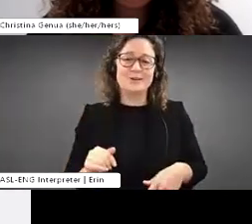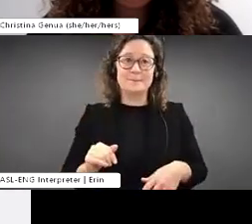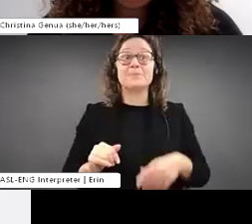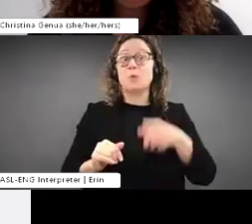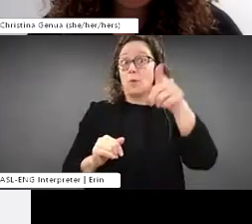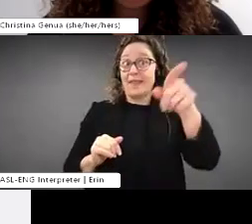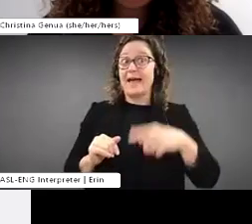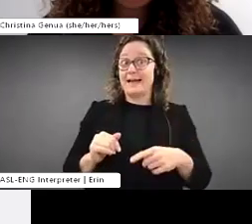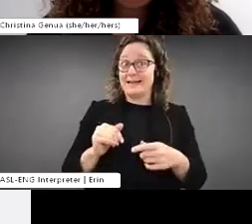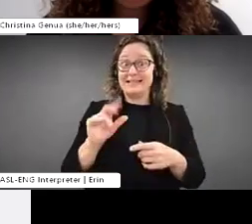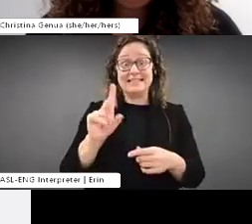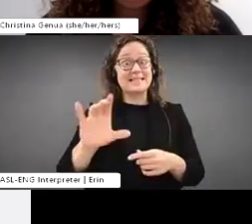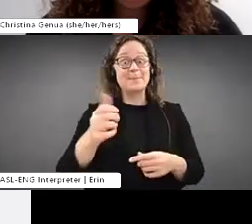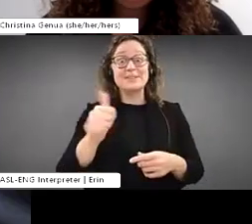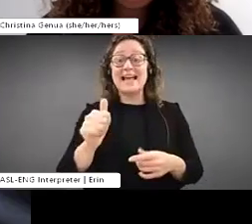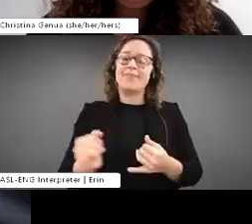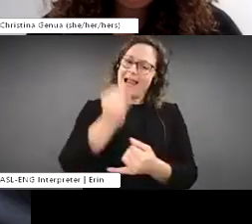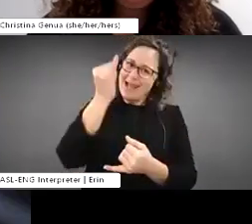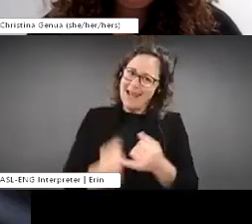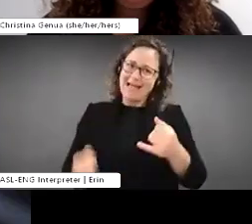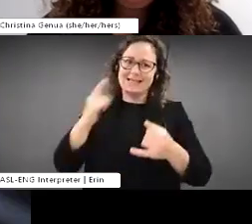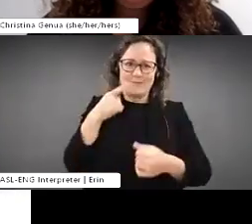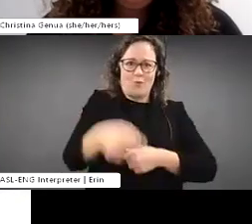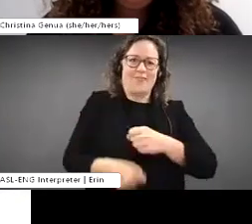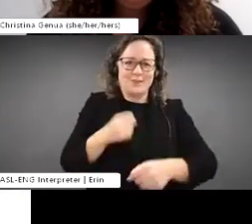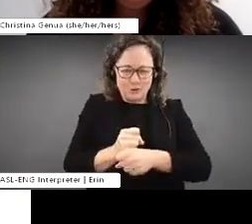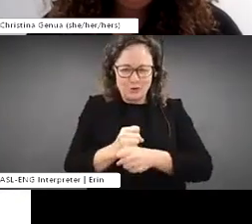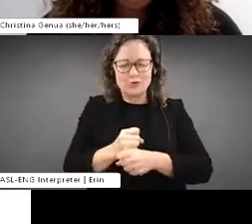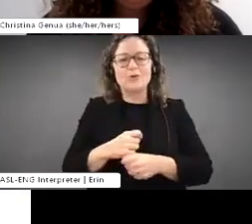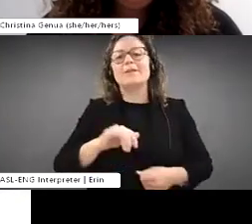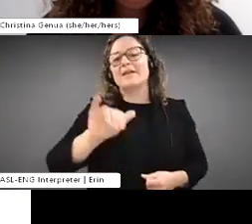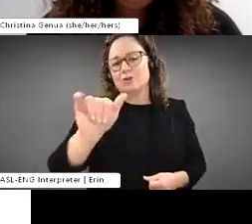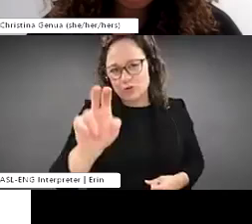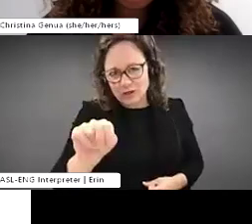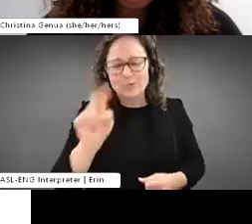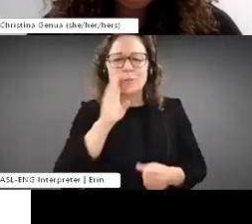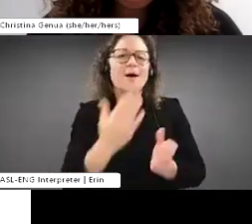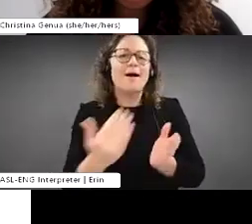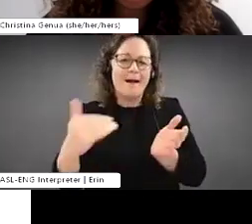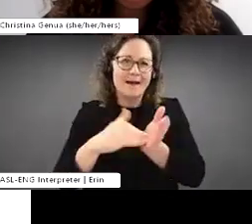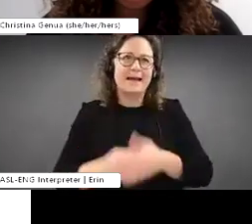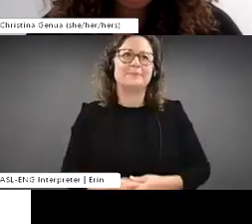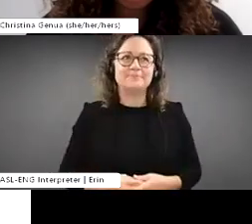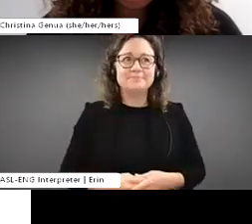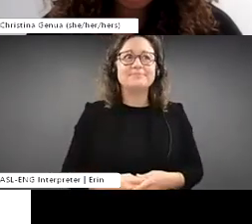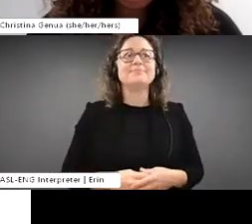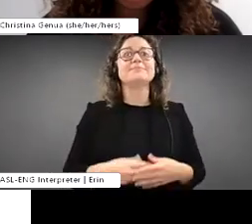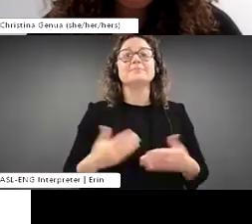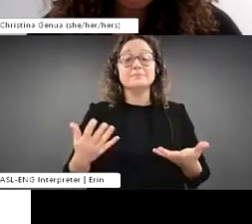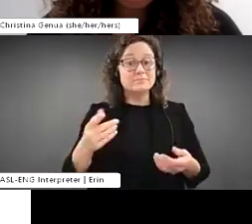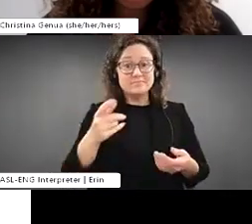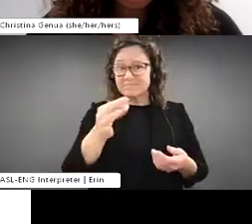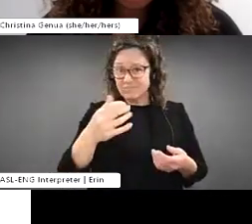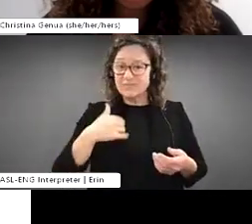us, and then we will start up in January again. And then we've just done our evaluation. So again, if you want to connect with us, you can follow us on Facebook.